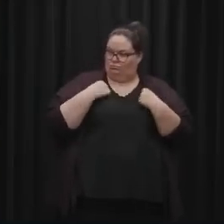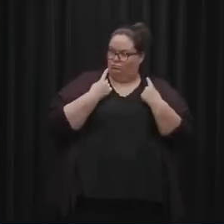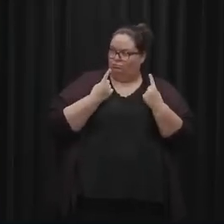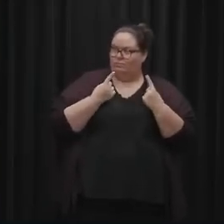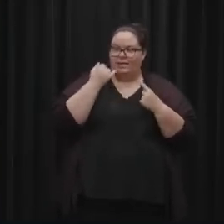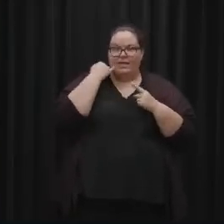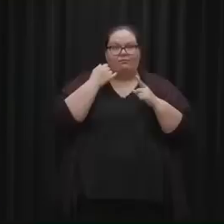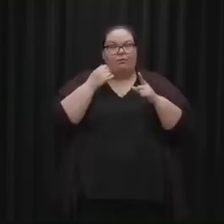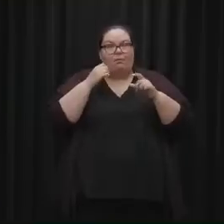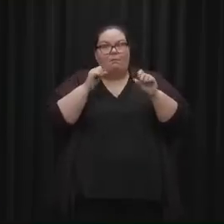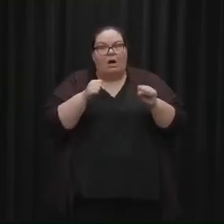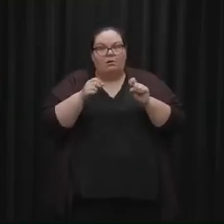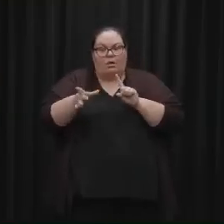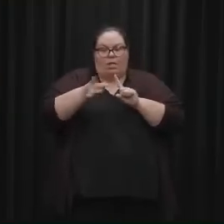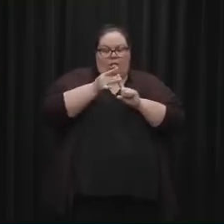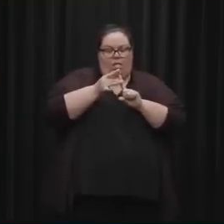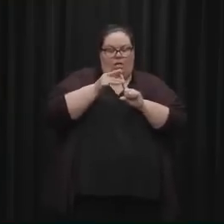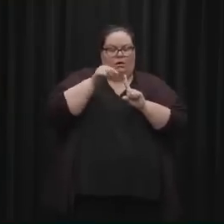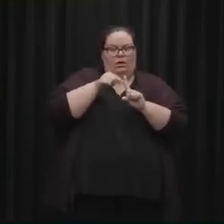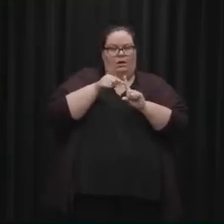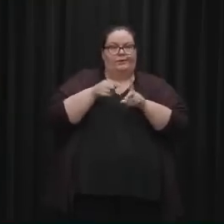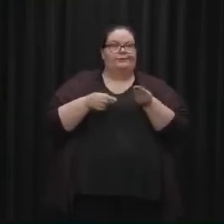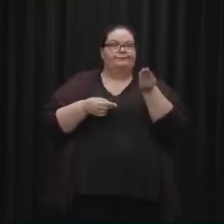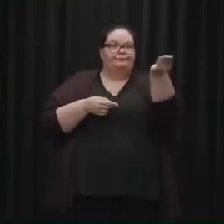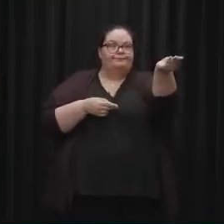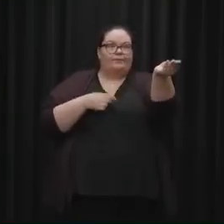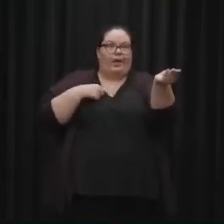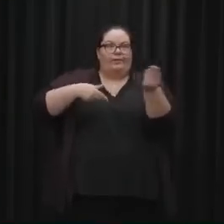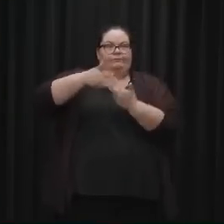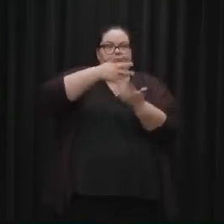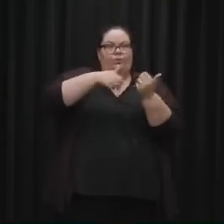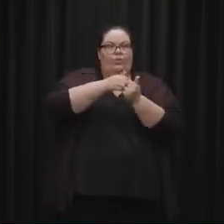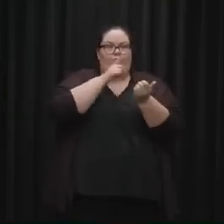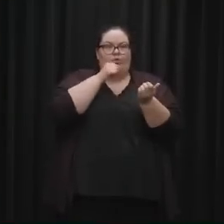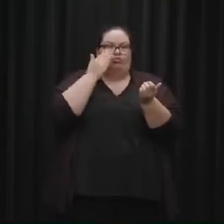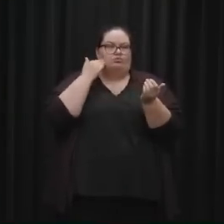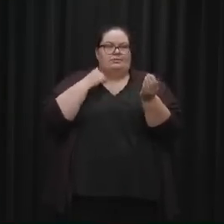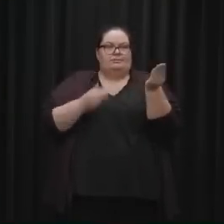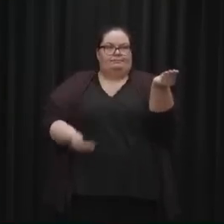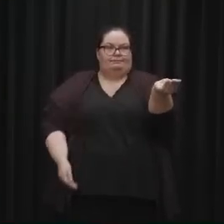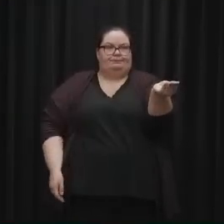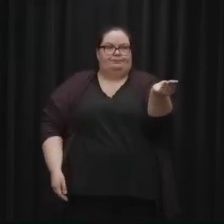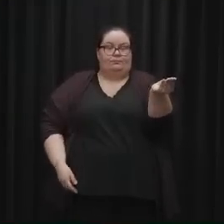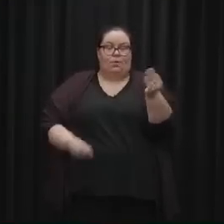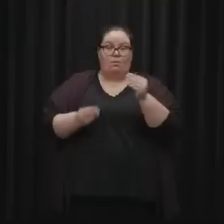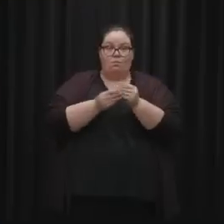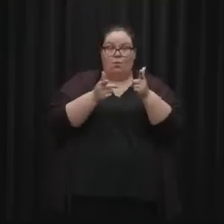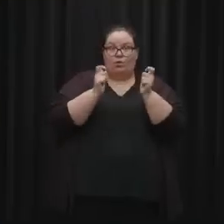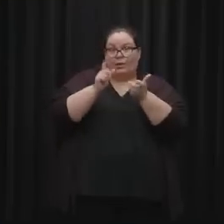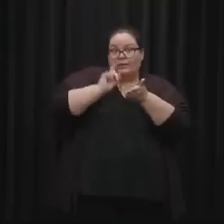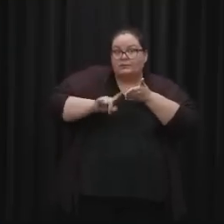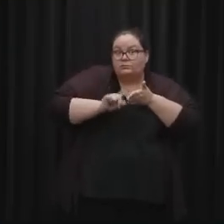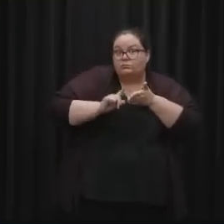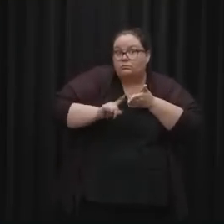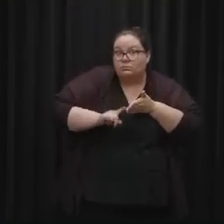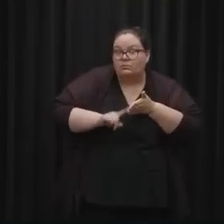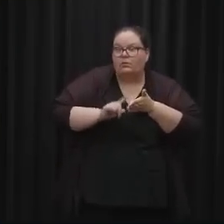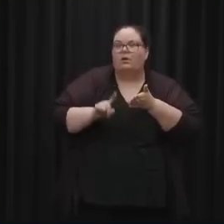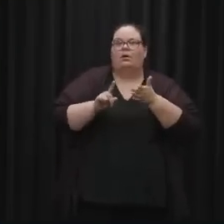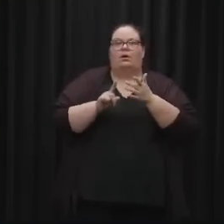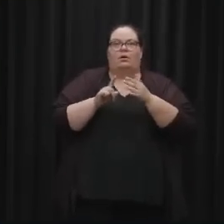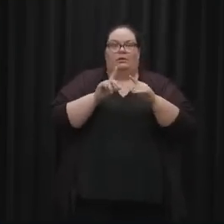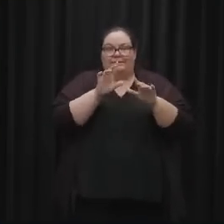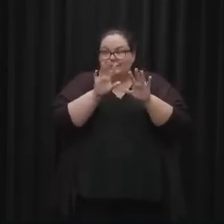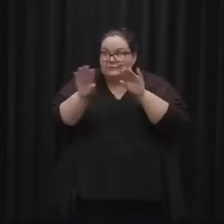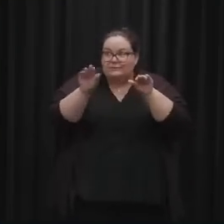event that you are diagnosed with COVID-19, and you can give that information to public health immediately. The sooner that we can trace contacts and the sooner that they can